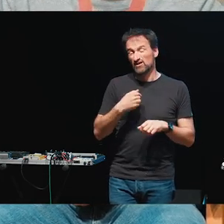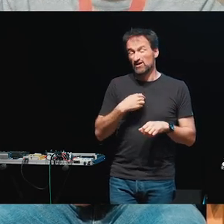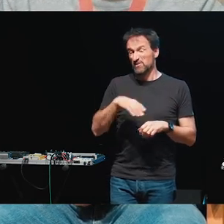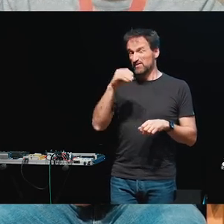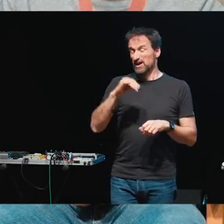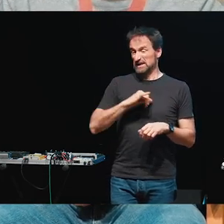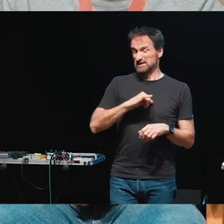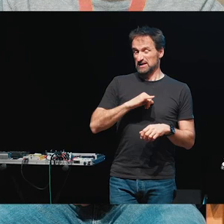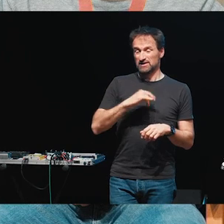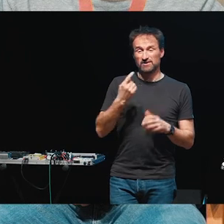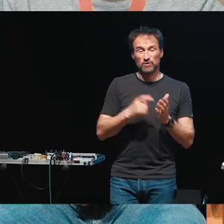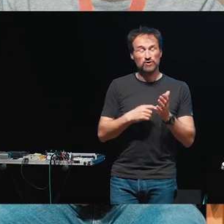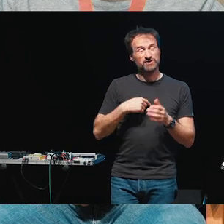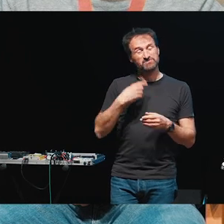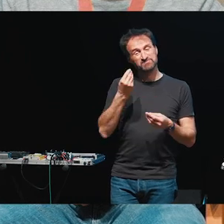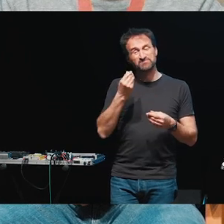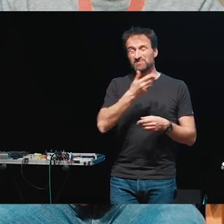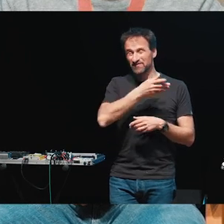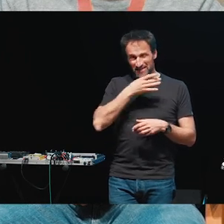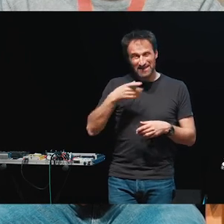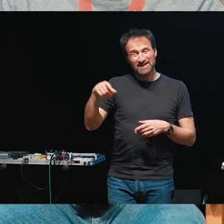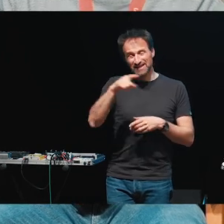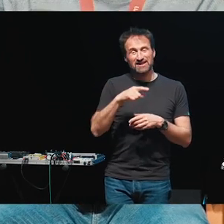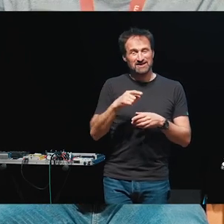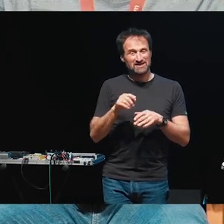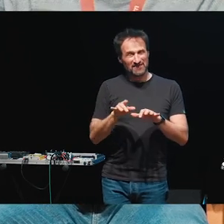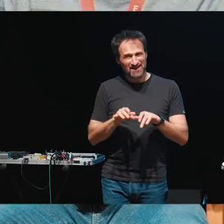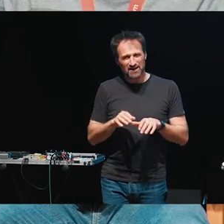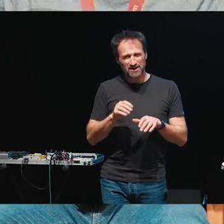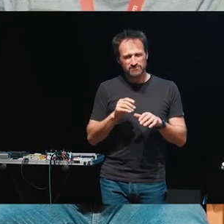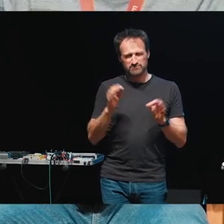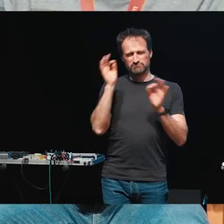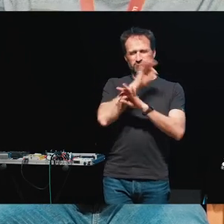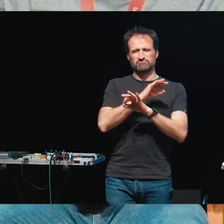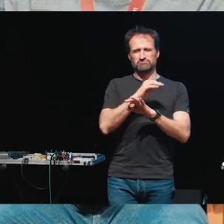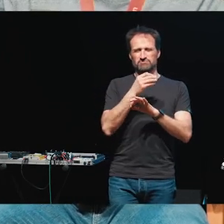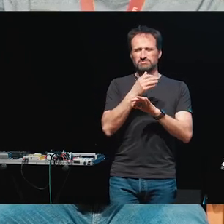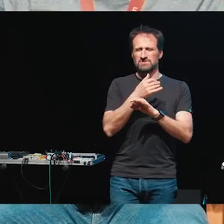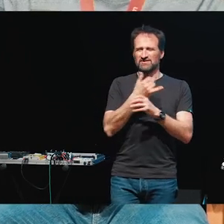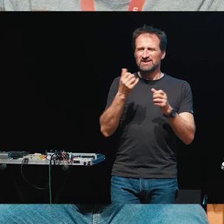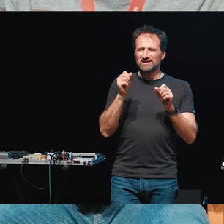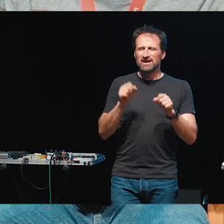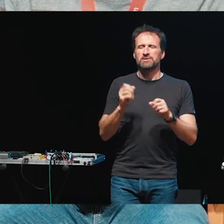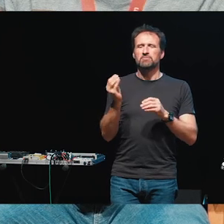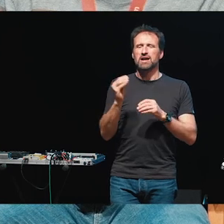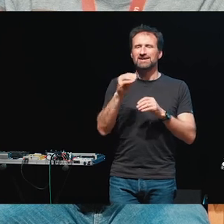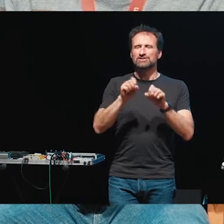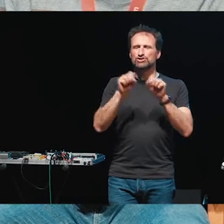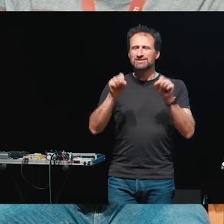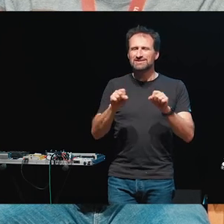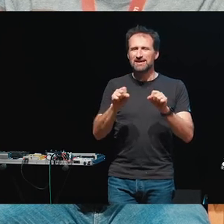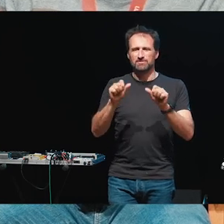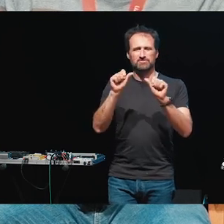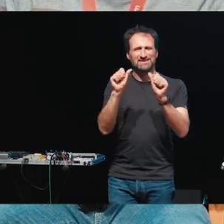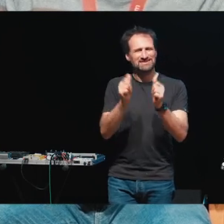a lot of developers are puzzled with that question, how to design a plugin system. And for me, the